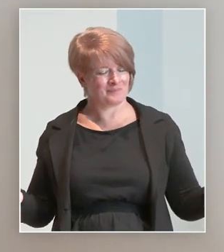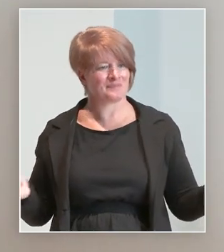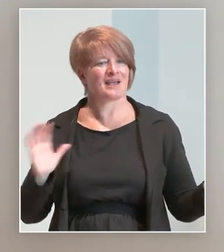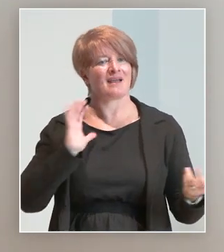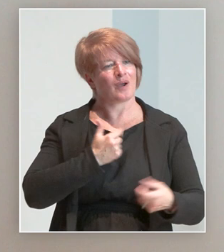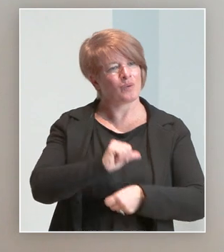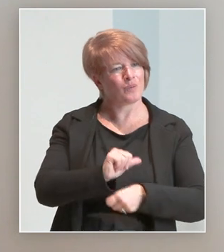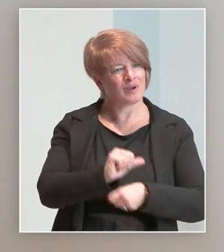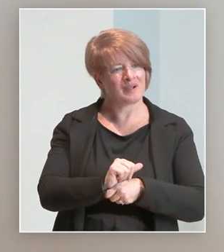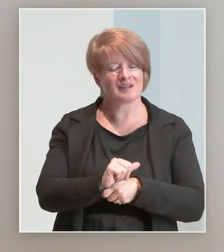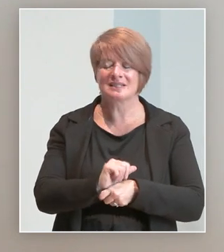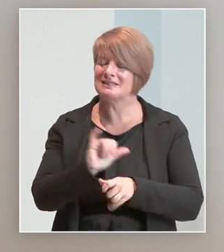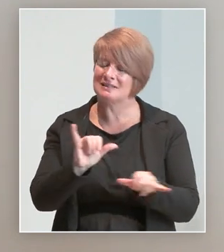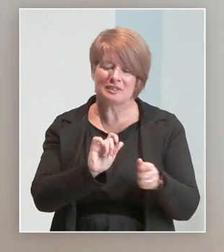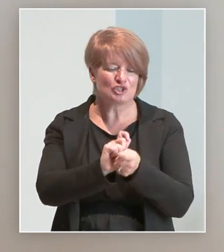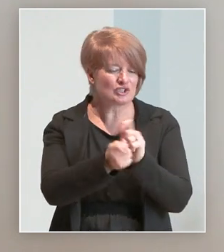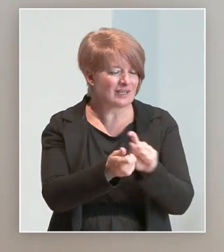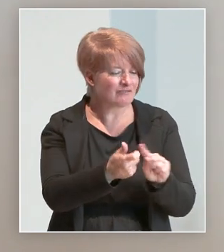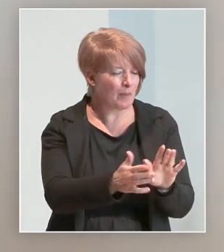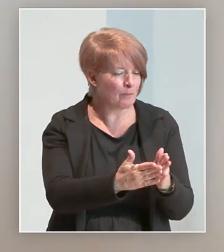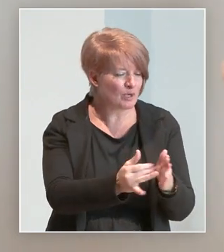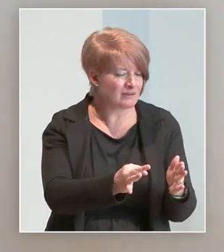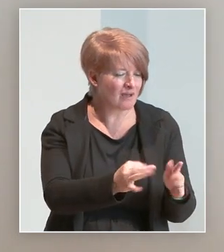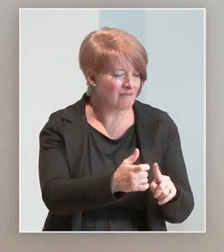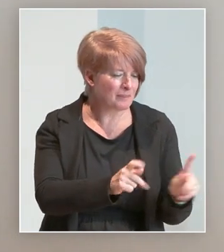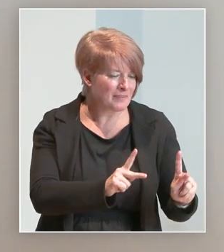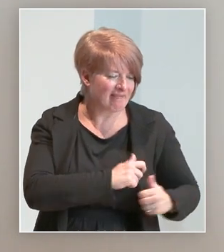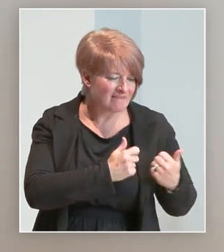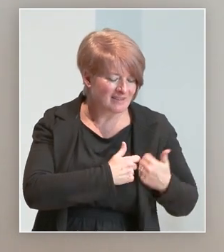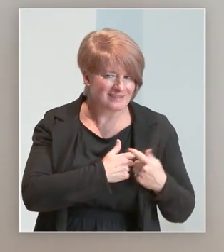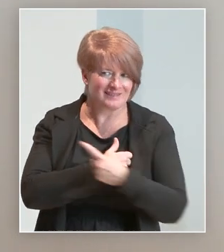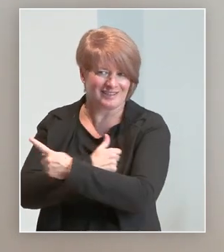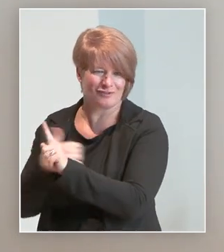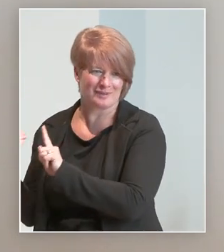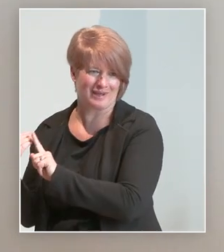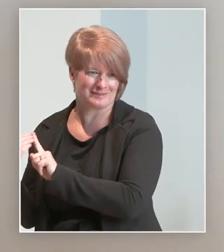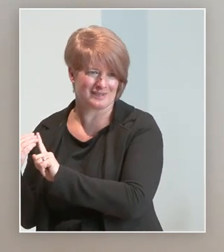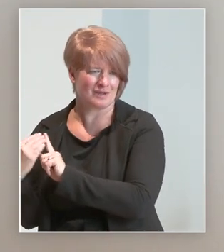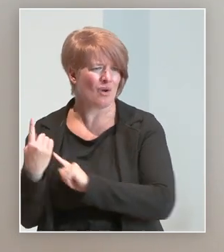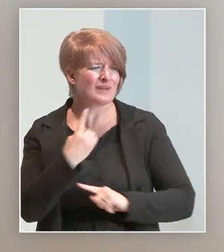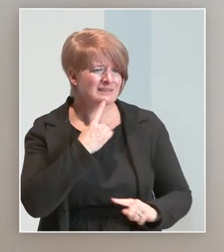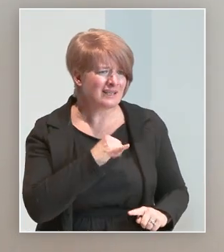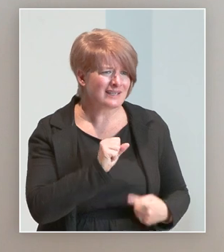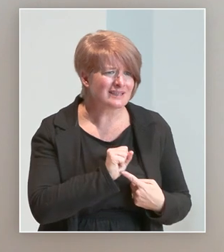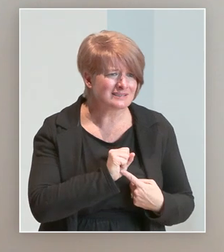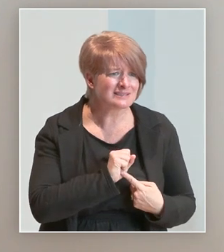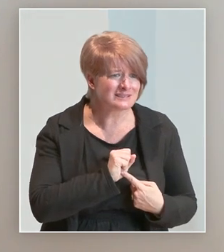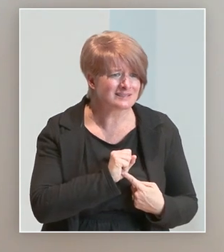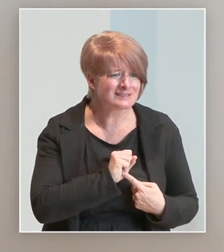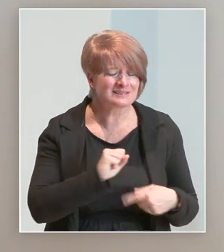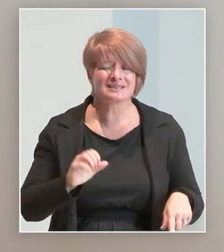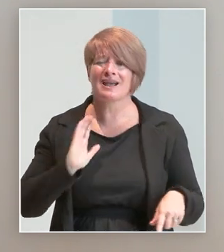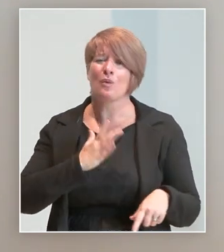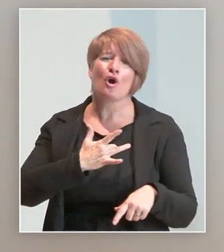Our work, like the change within the books of the living, my beloved reminds me, always say yes. And